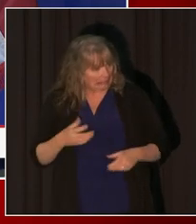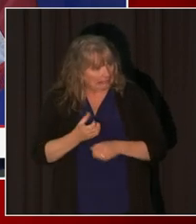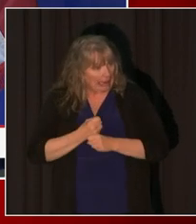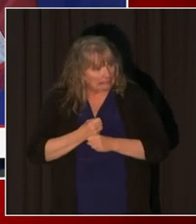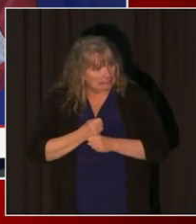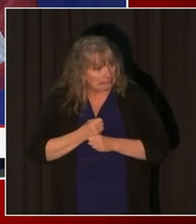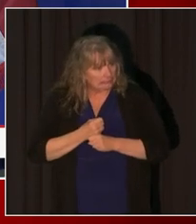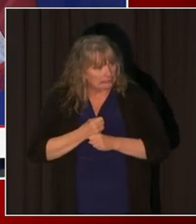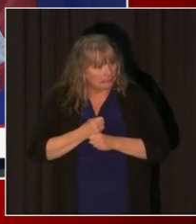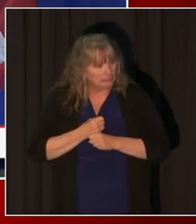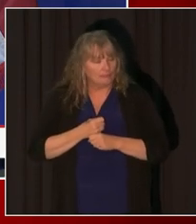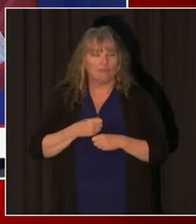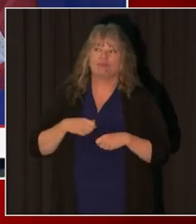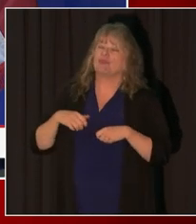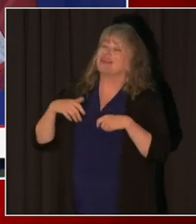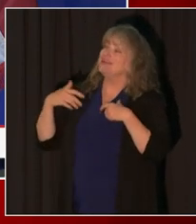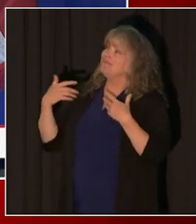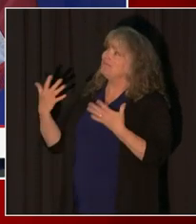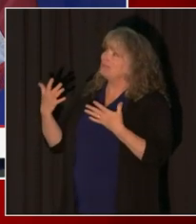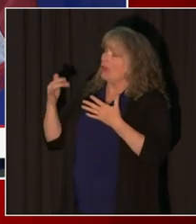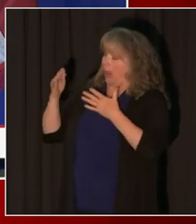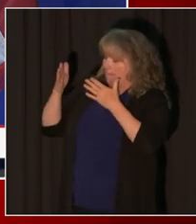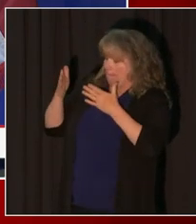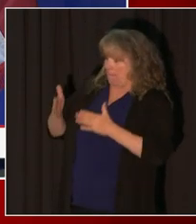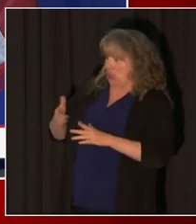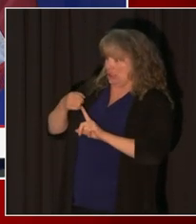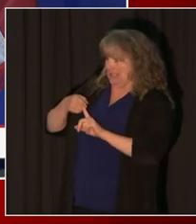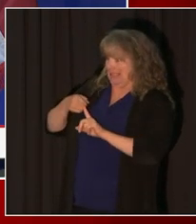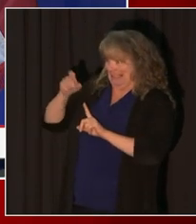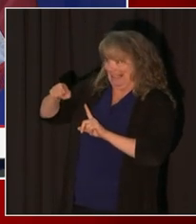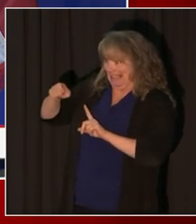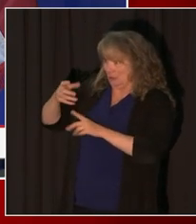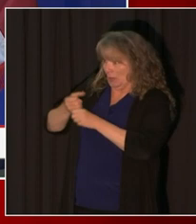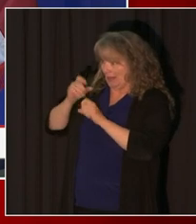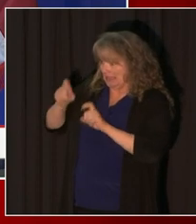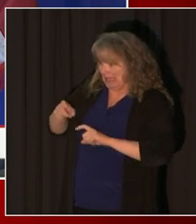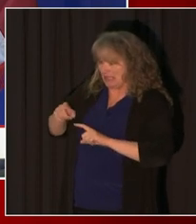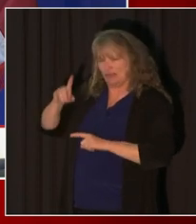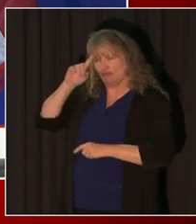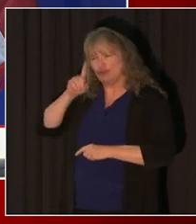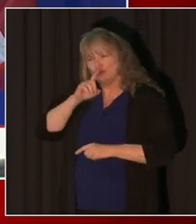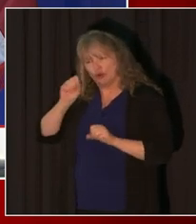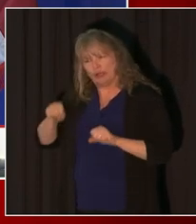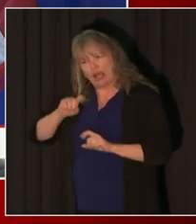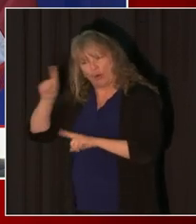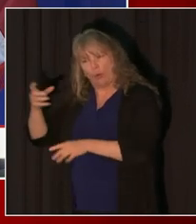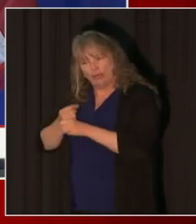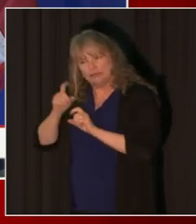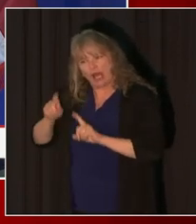A person who needs to get it absolutely can get it.